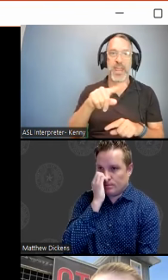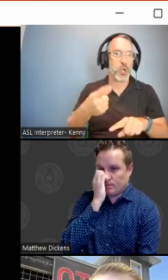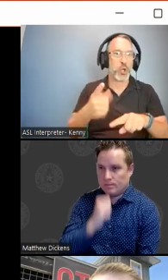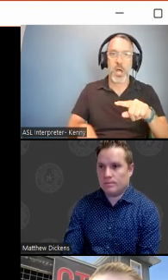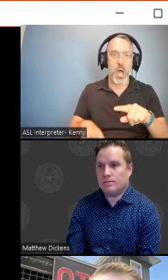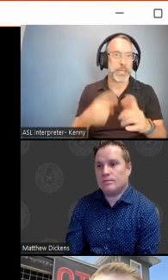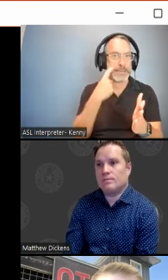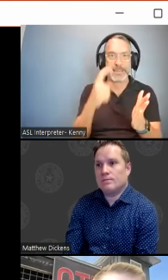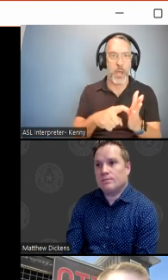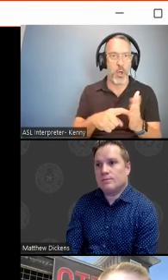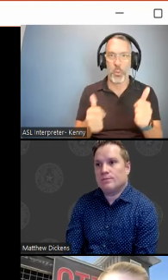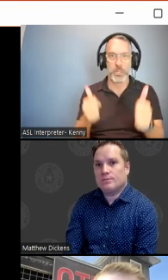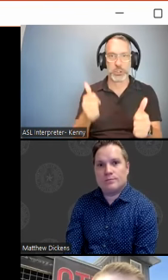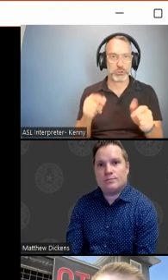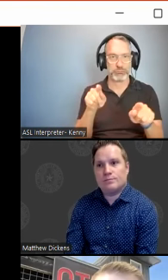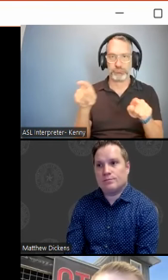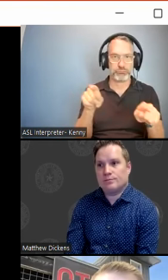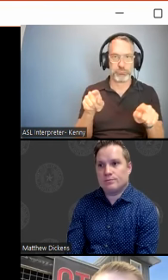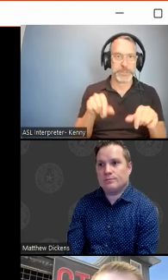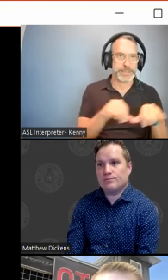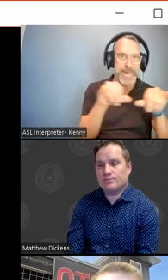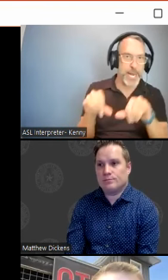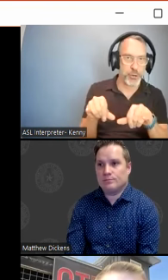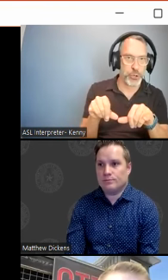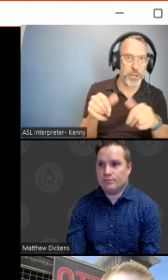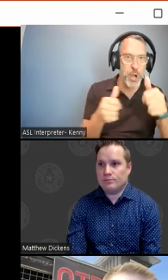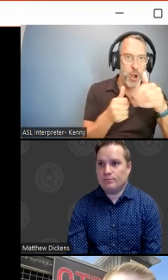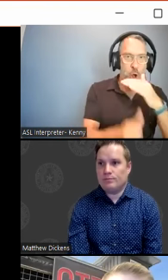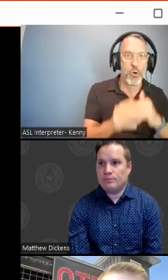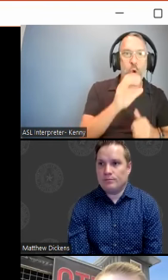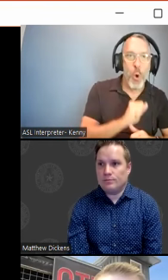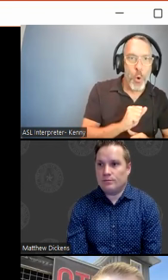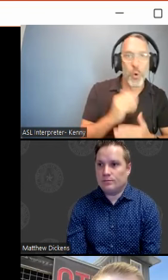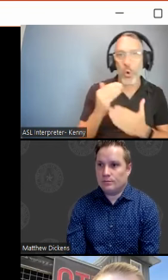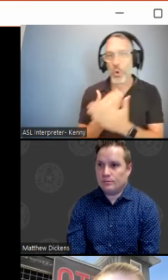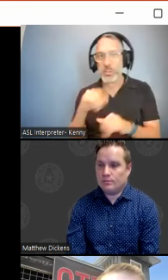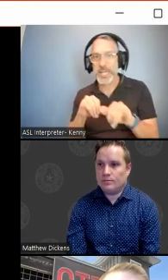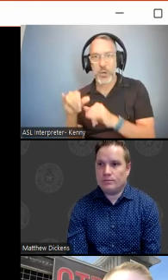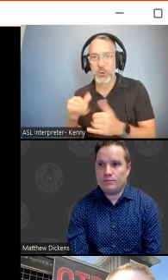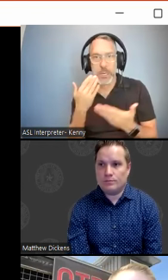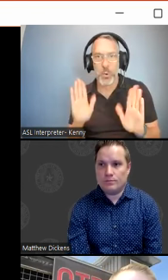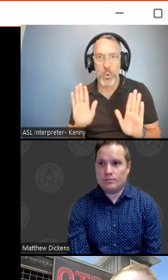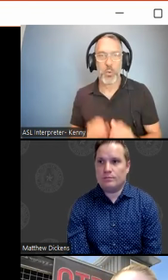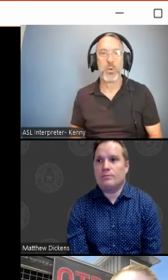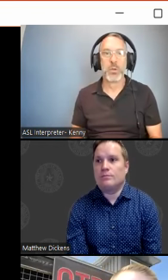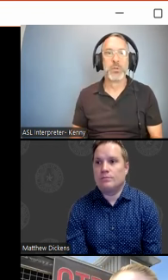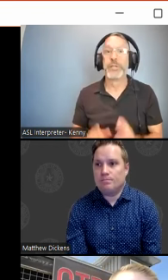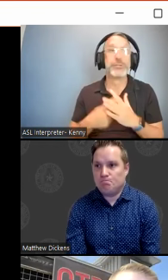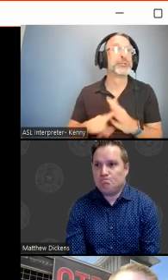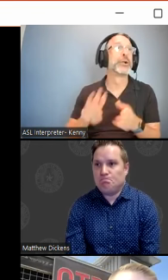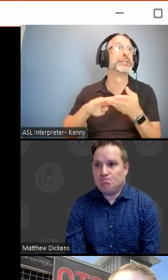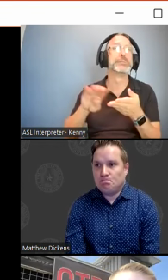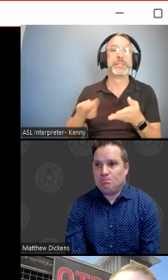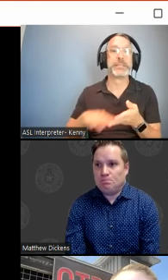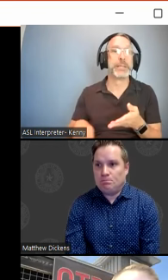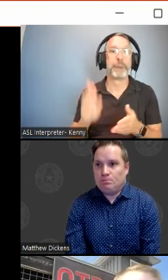tell which standard it needed to go under, the old standard or the newest standard. So they just started dismissing